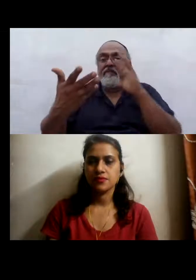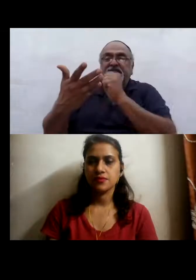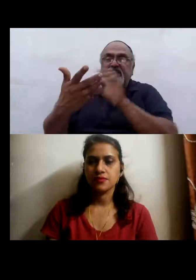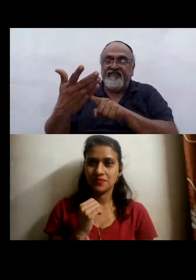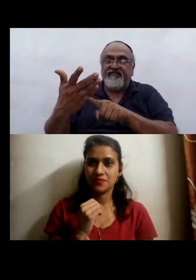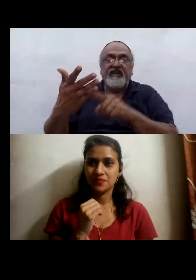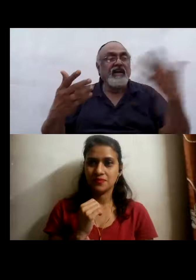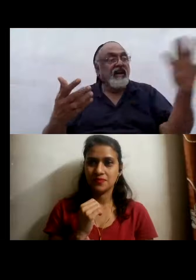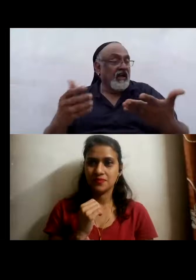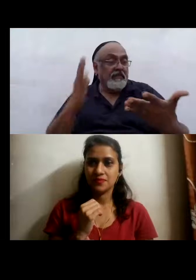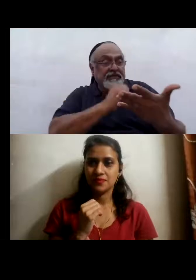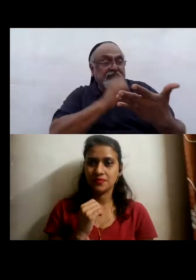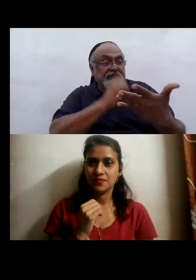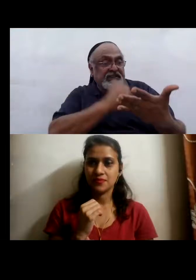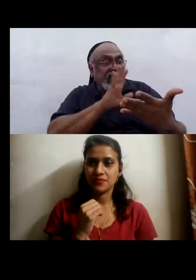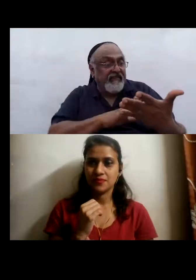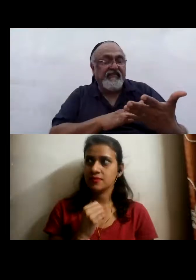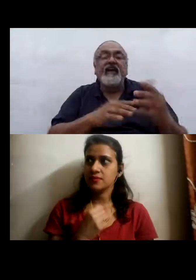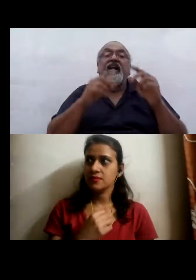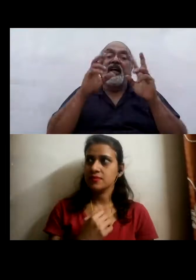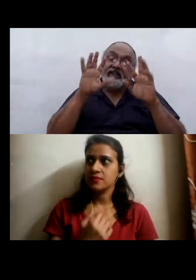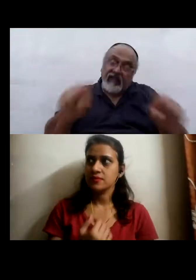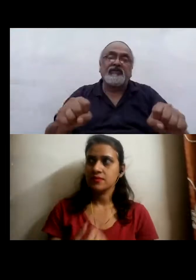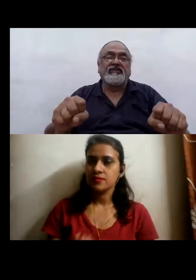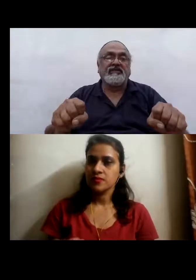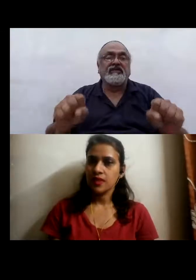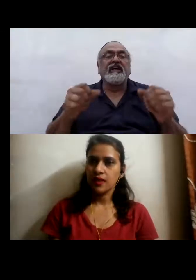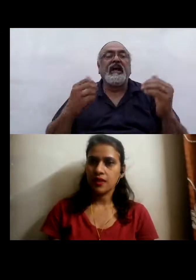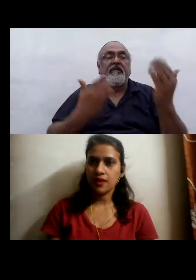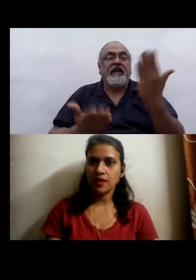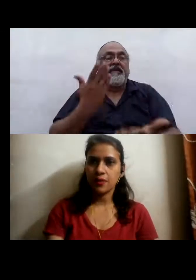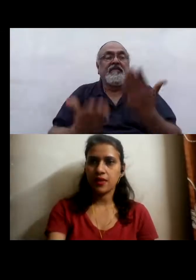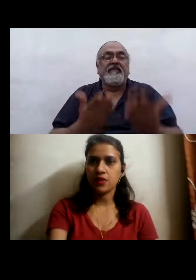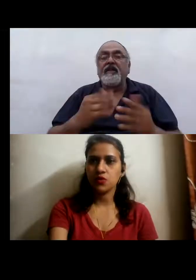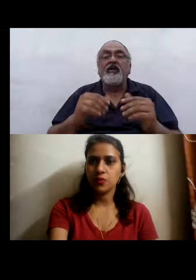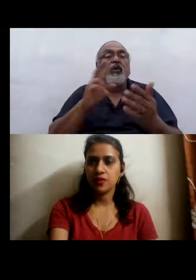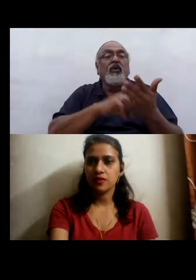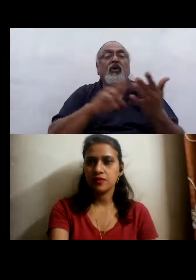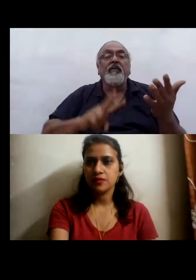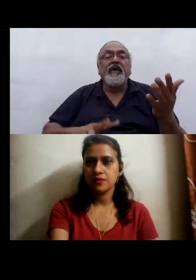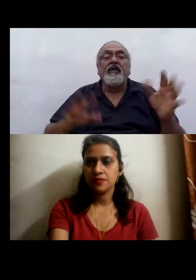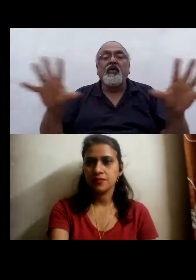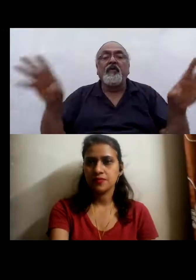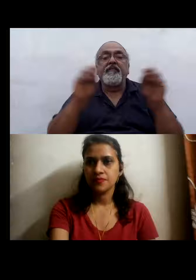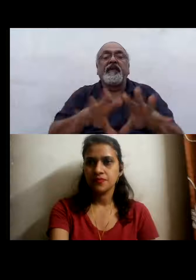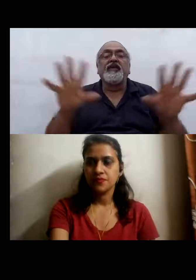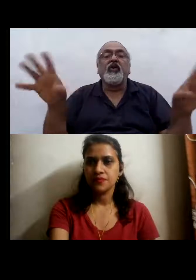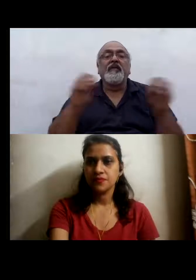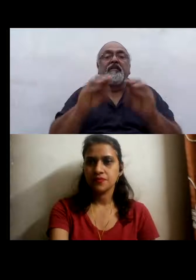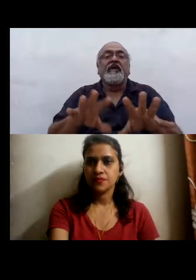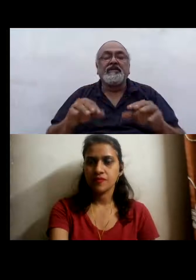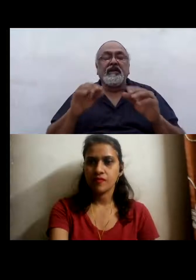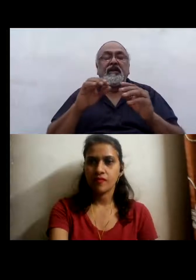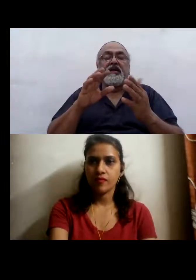You cannot just copy paste. You can never ever copy paste from a judgment. You cannot take paragraphs